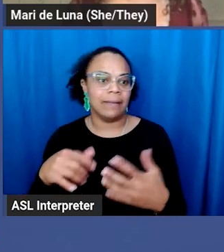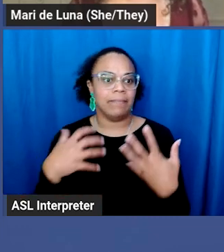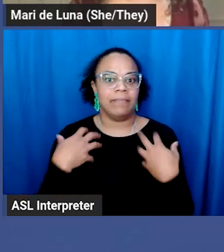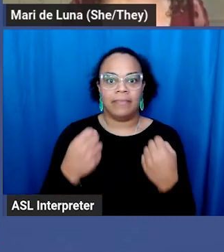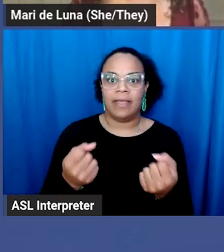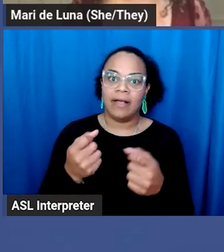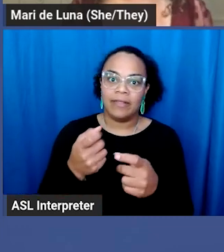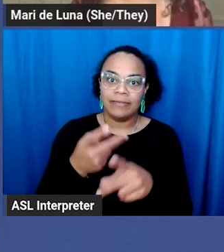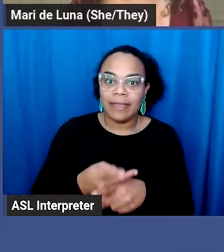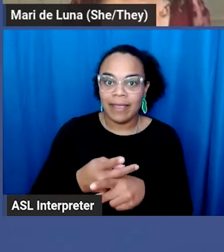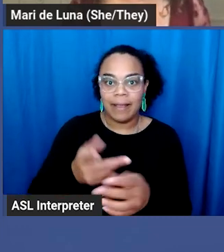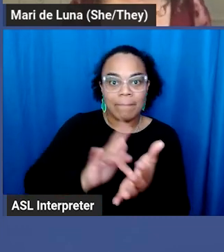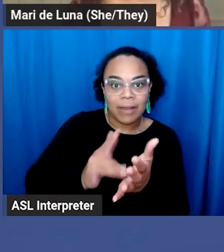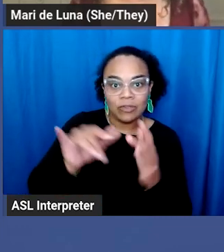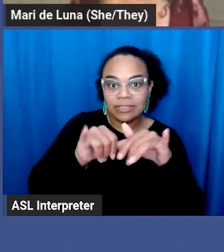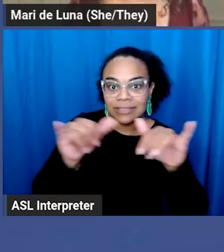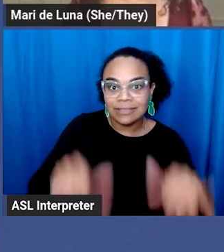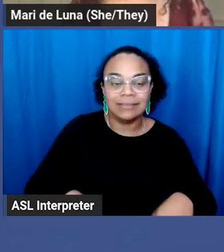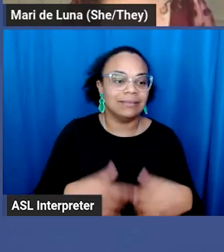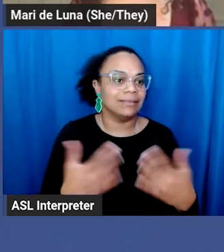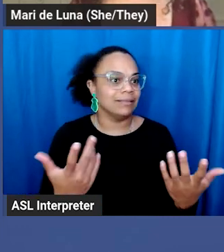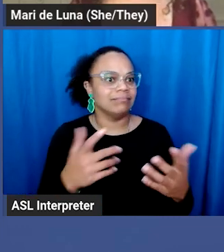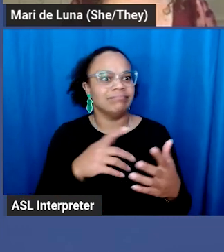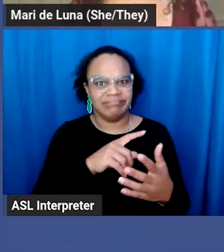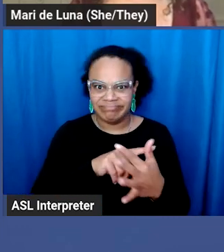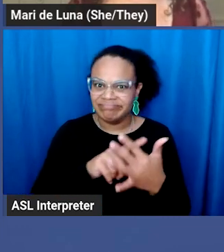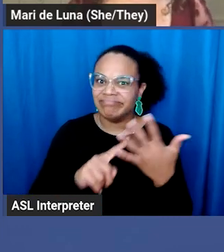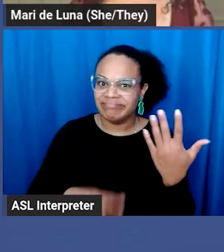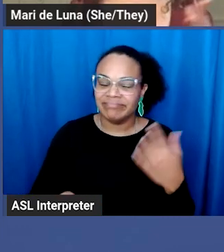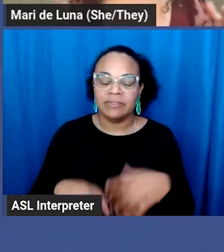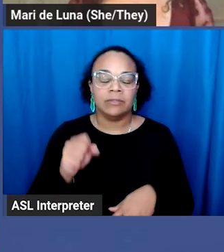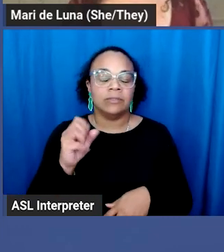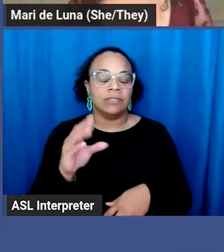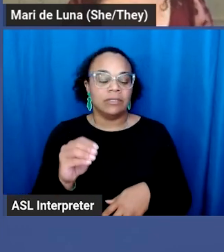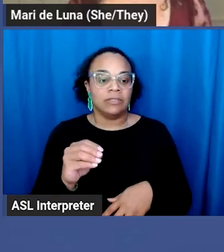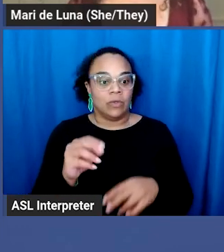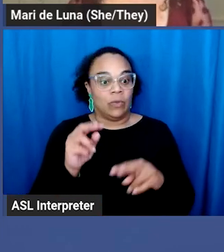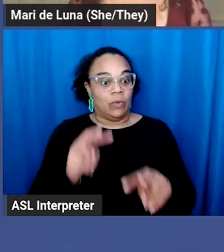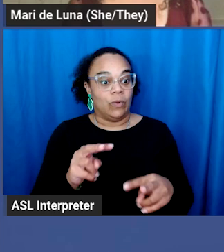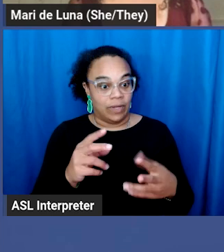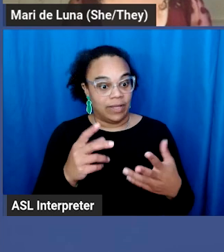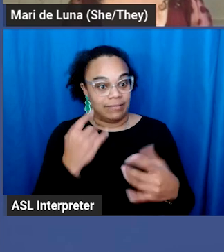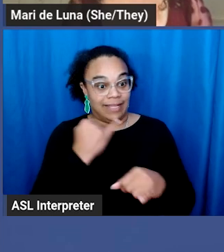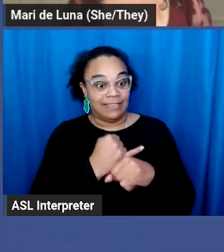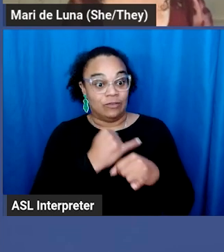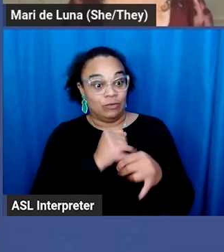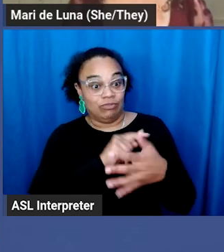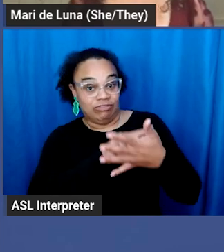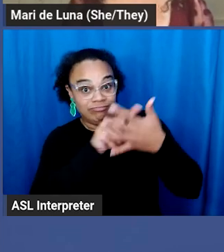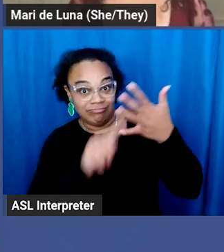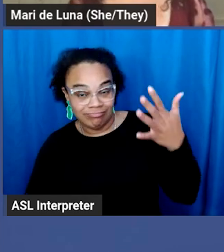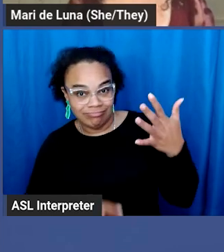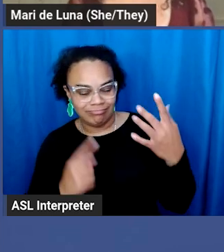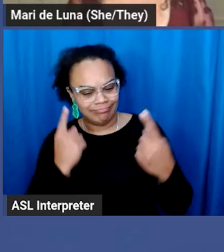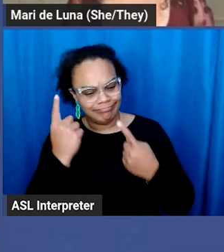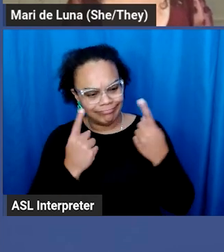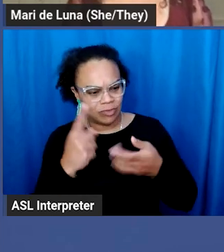system, the medical health system, law enforcement. So look at these institutions and what they